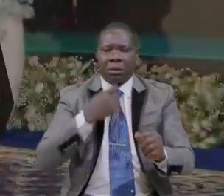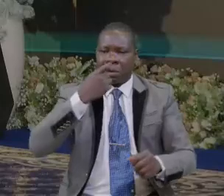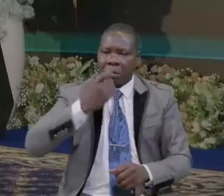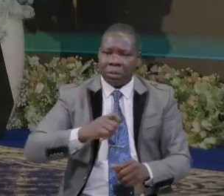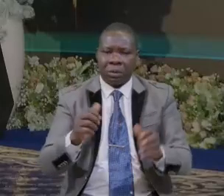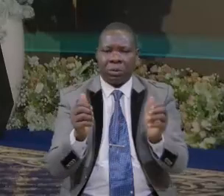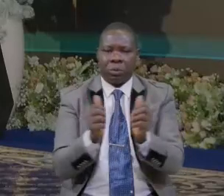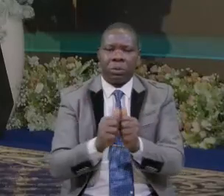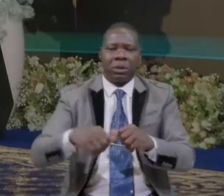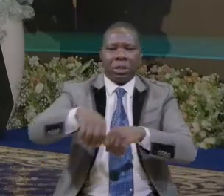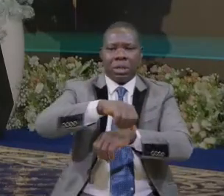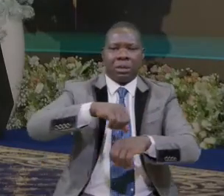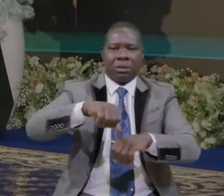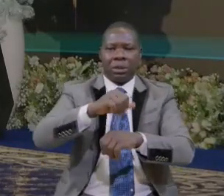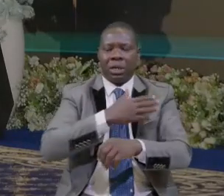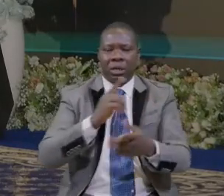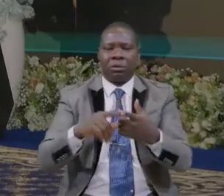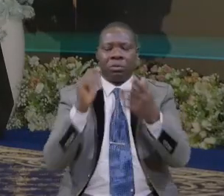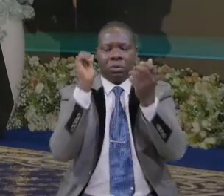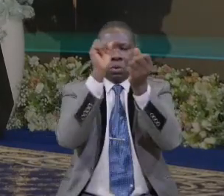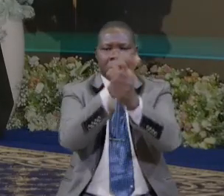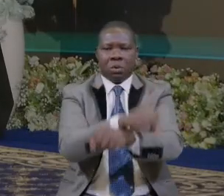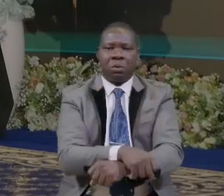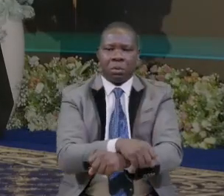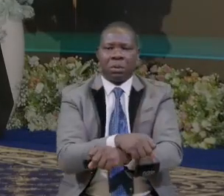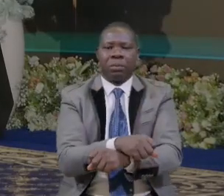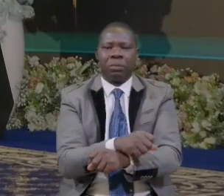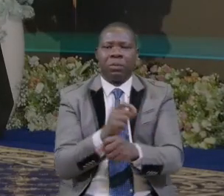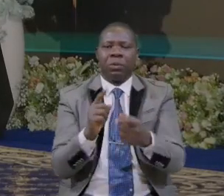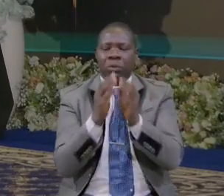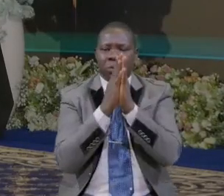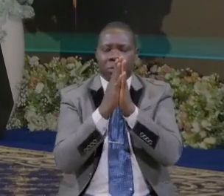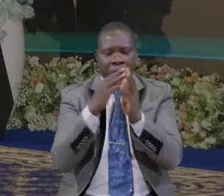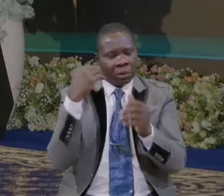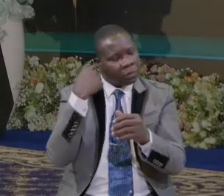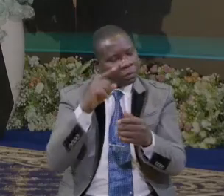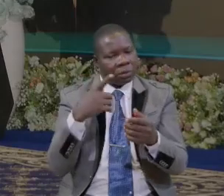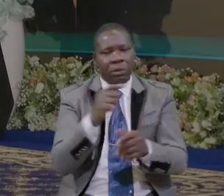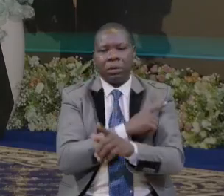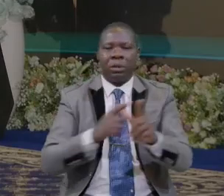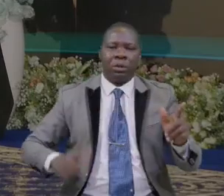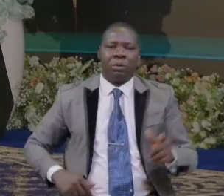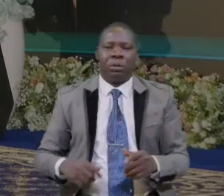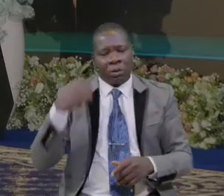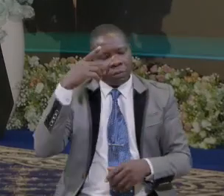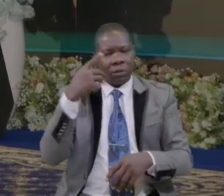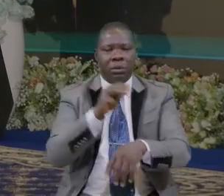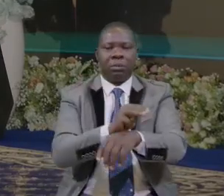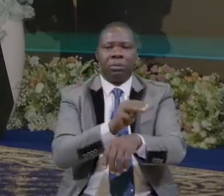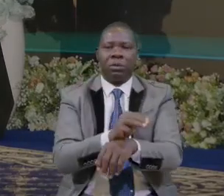to travail for the Lord, for the ministry. You want to